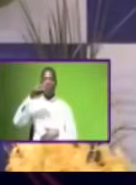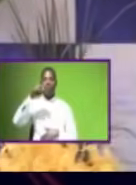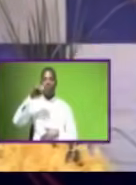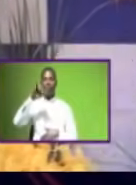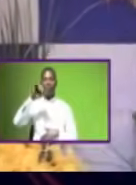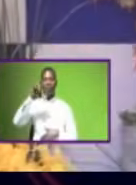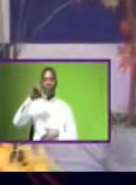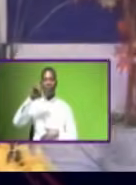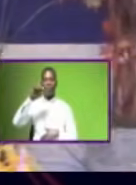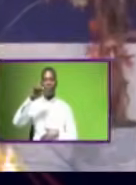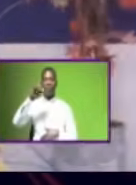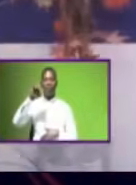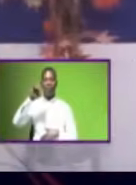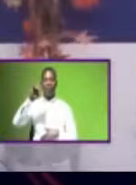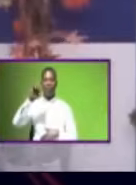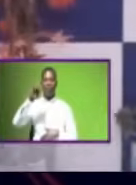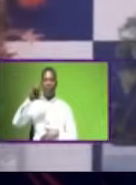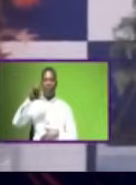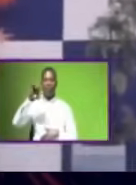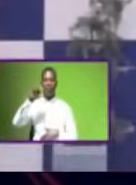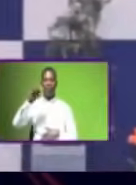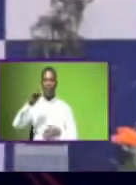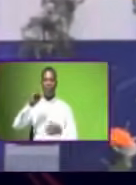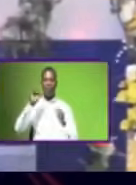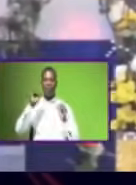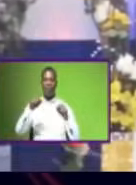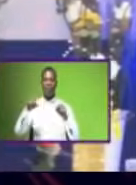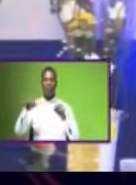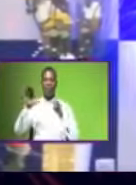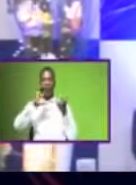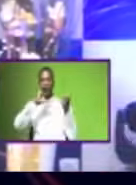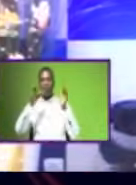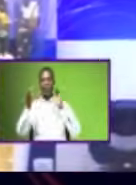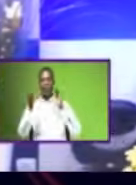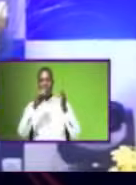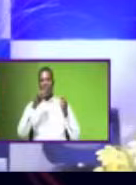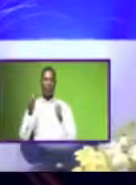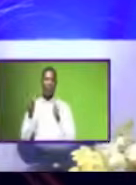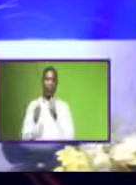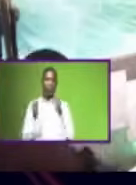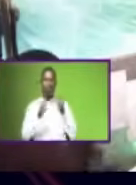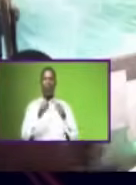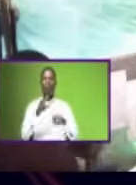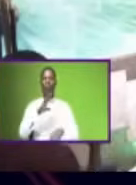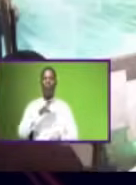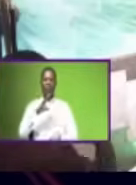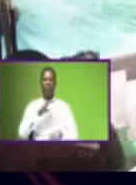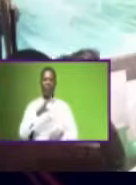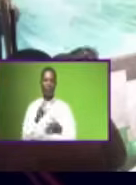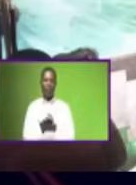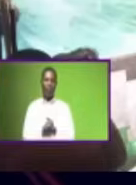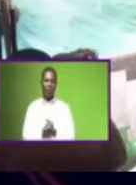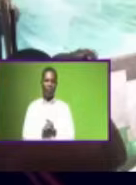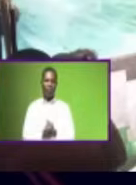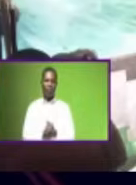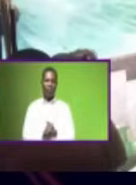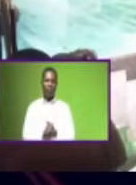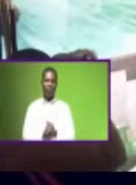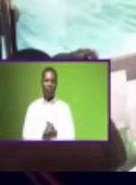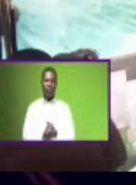that is why with Philadelphia, when we compare ourselves to the disciples, it is perfect.